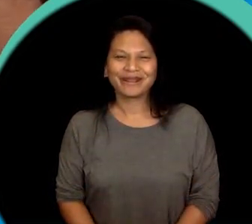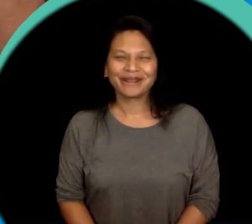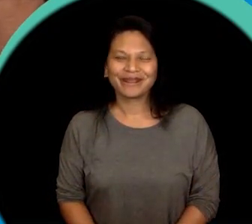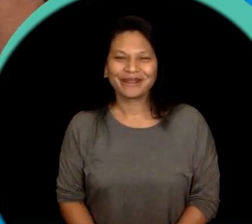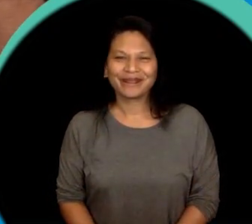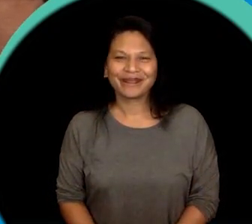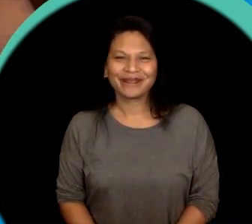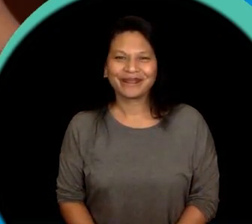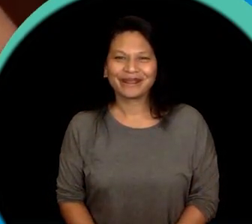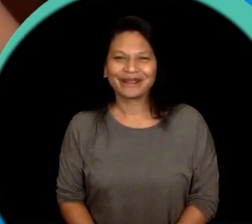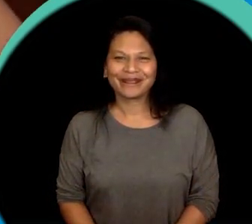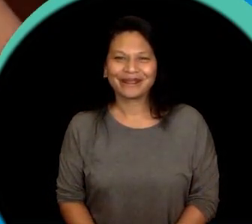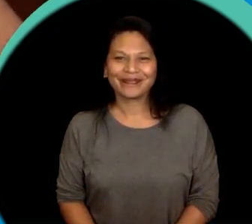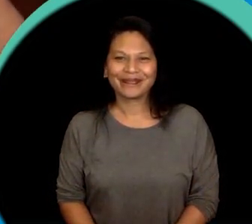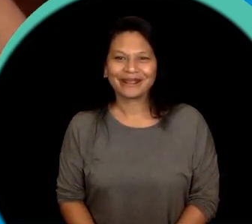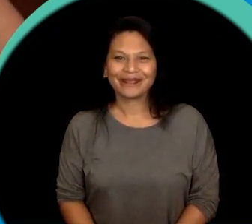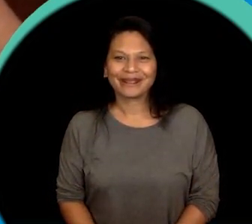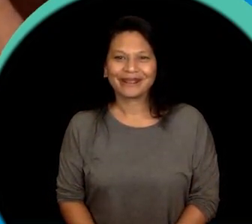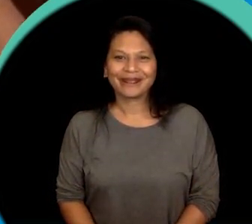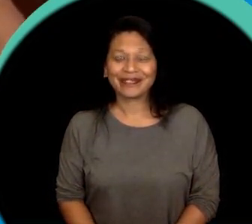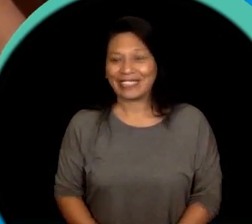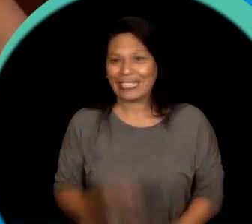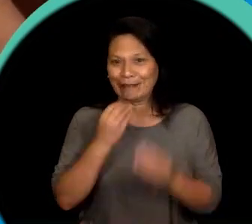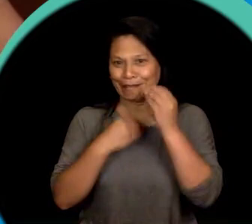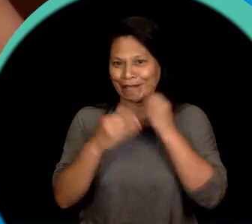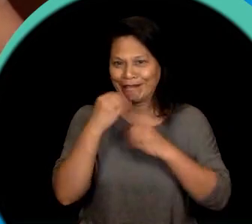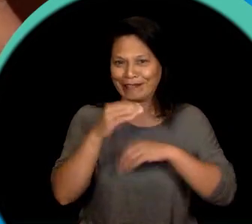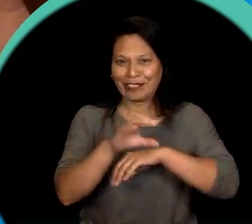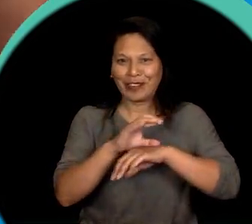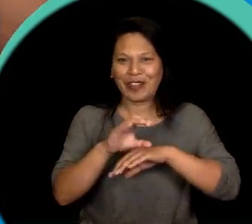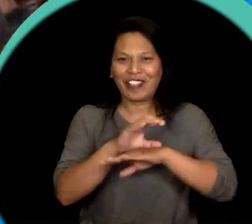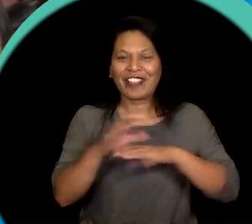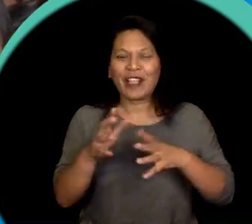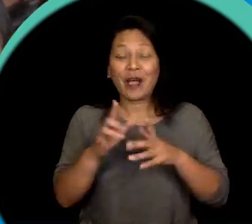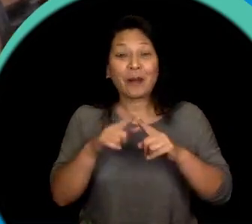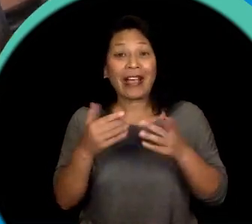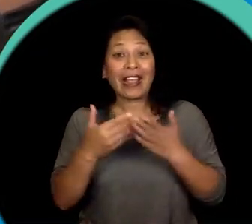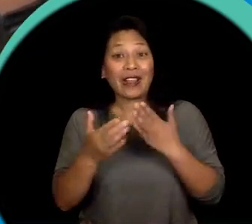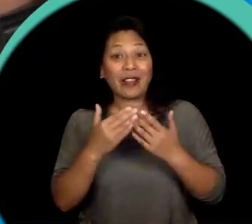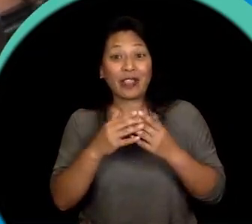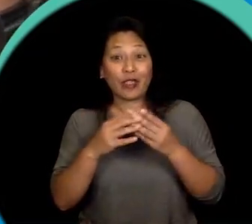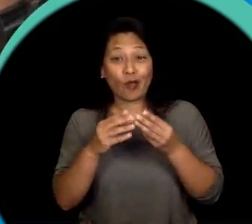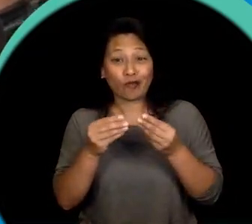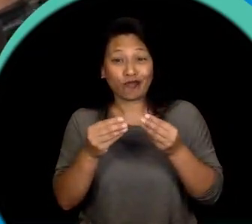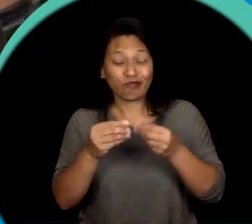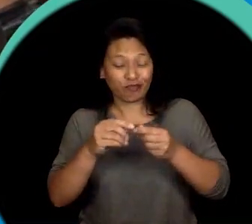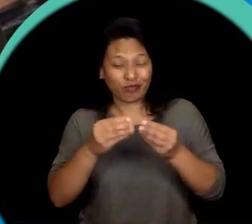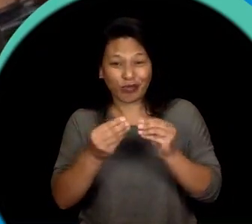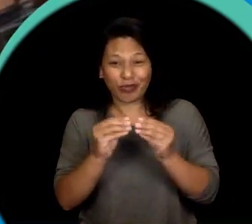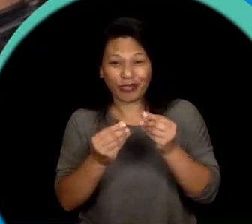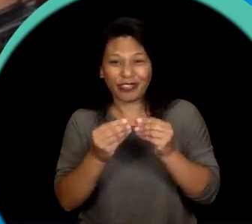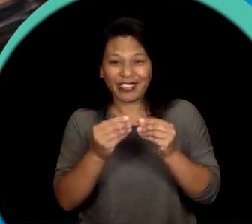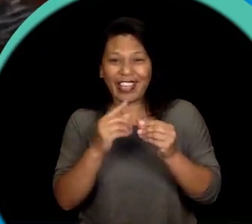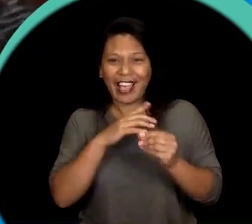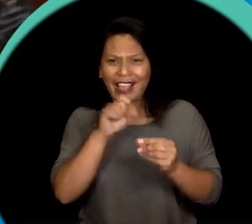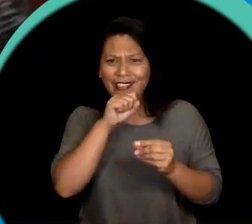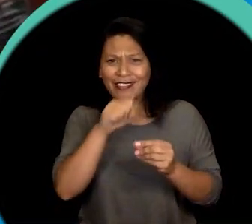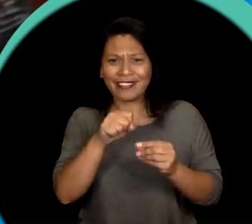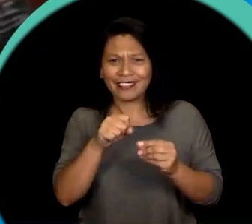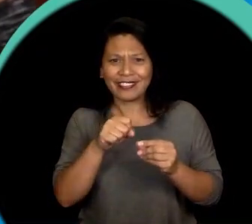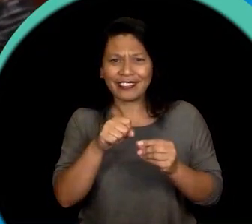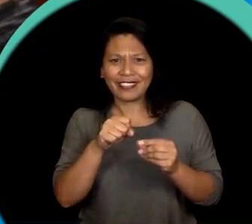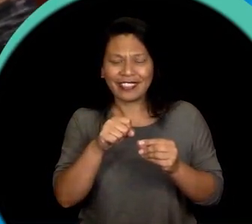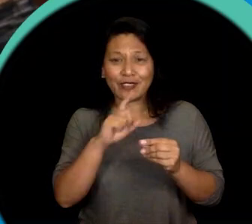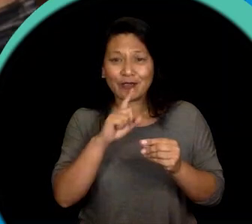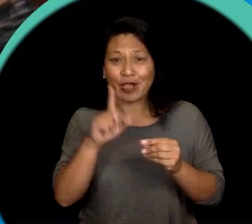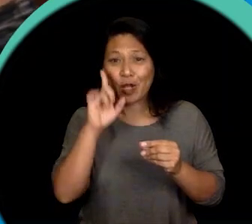So I like, so I've been eating more chocolate. I like these wrappers because they're so random looking.